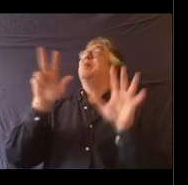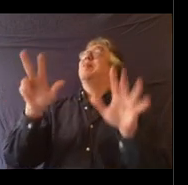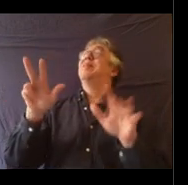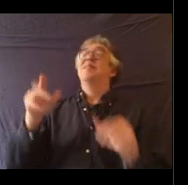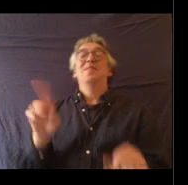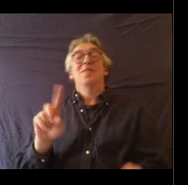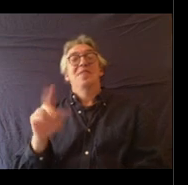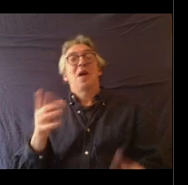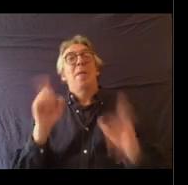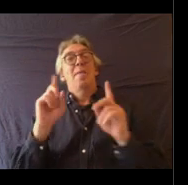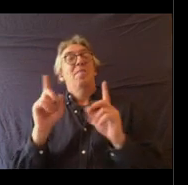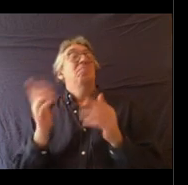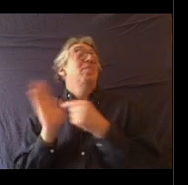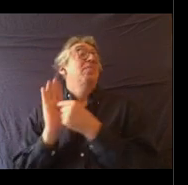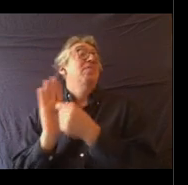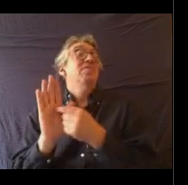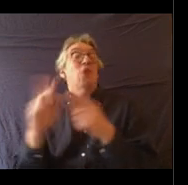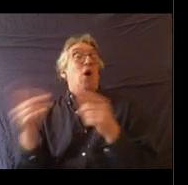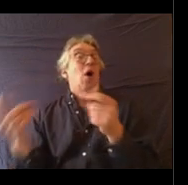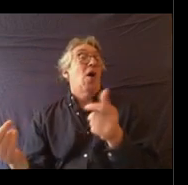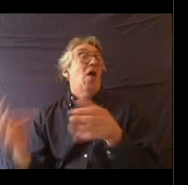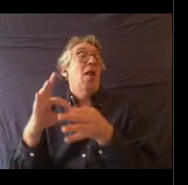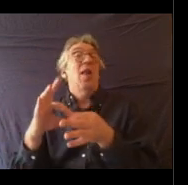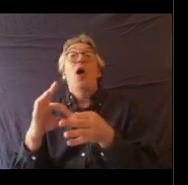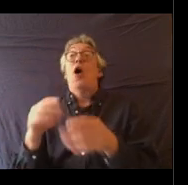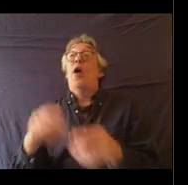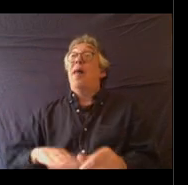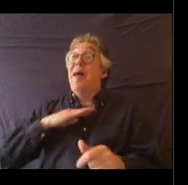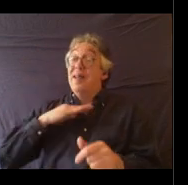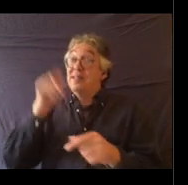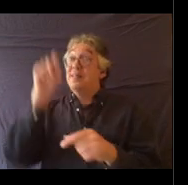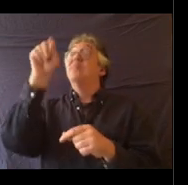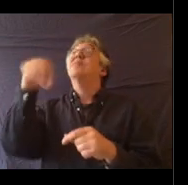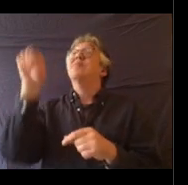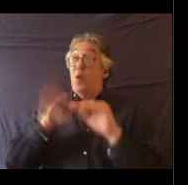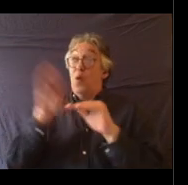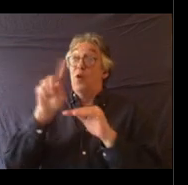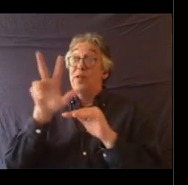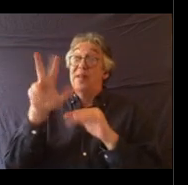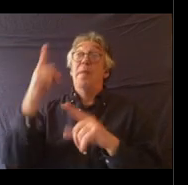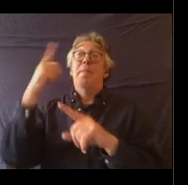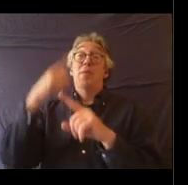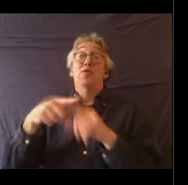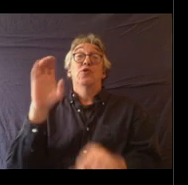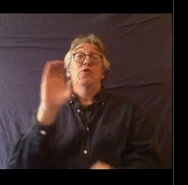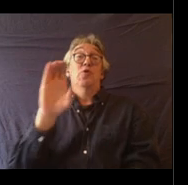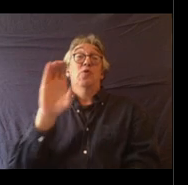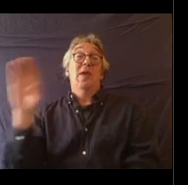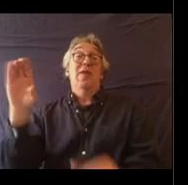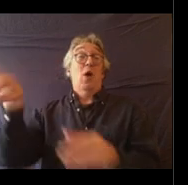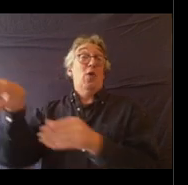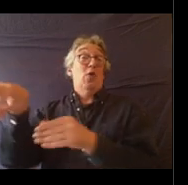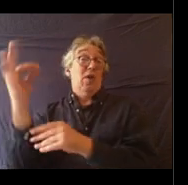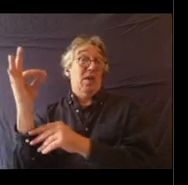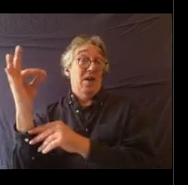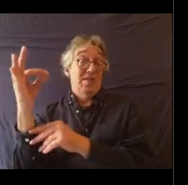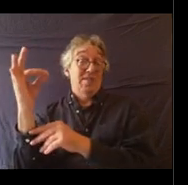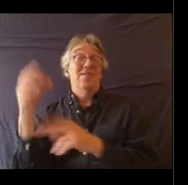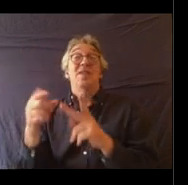we know it also on linear TV, where you see that this is adequate for a certain age range and so on.